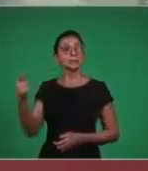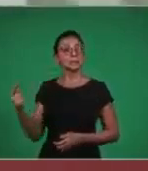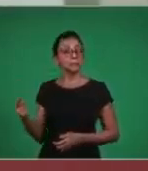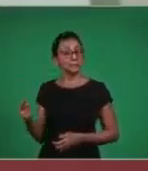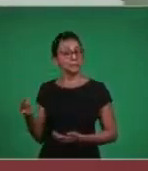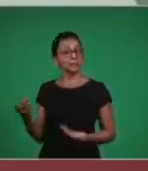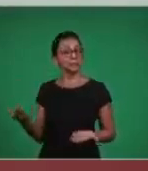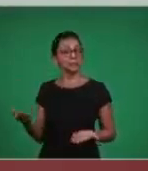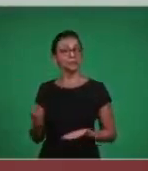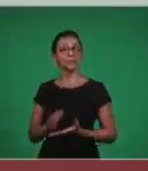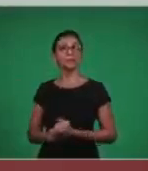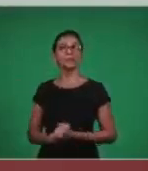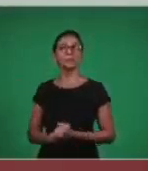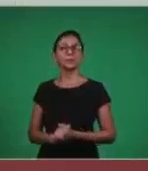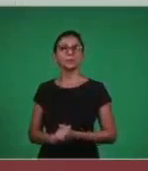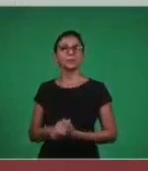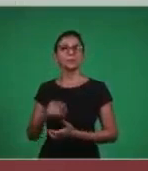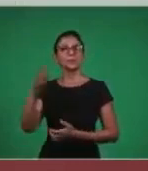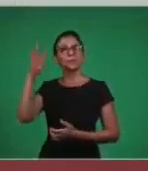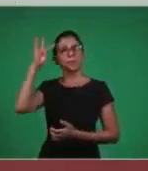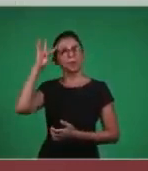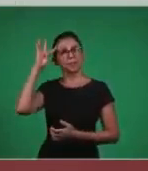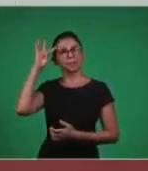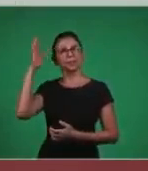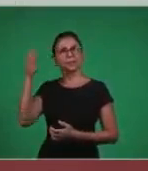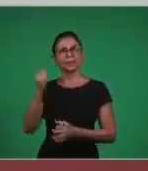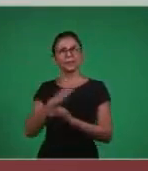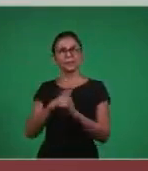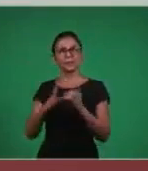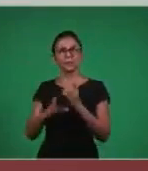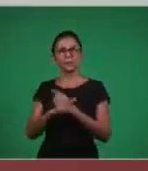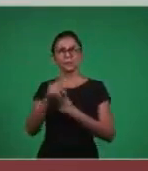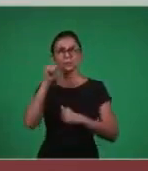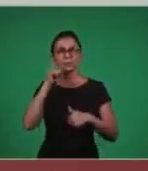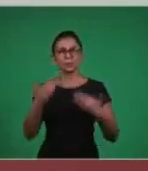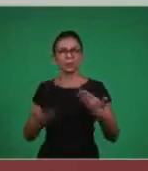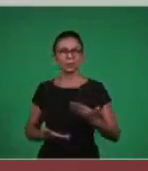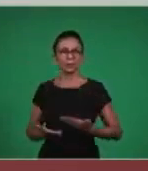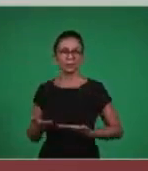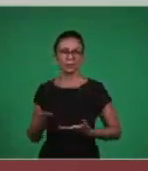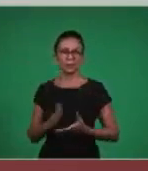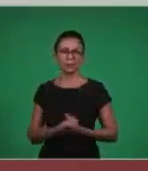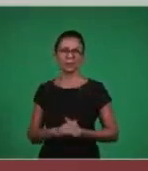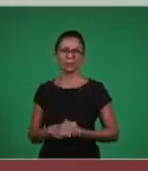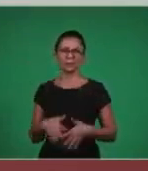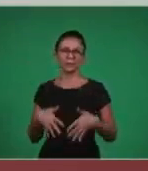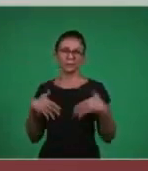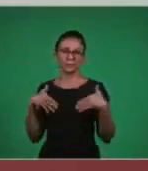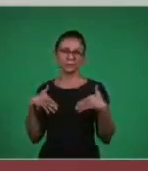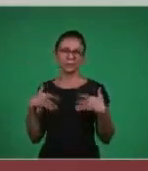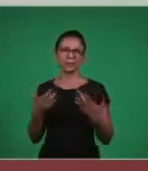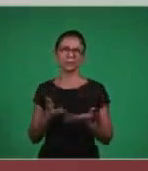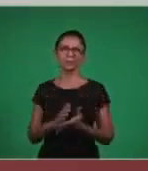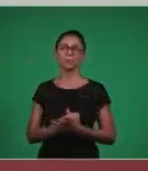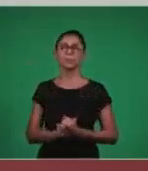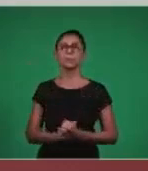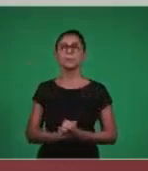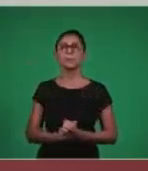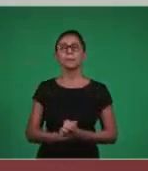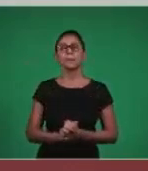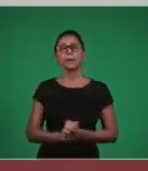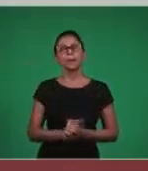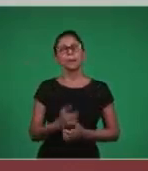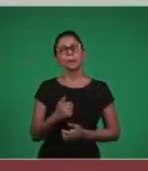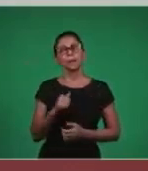way. On the Wednesday service, I opened up I'd like to tell